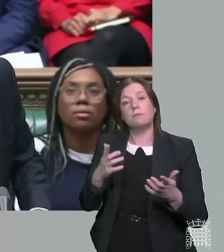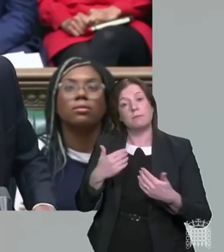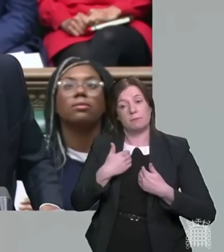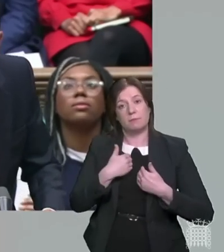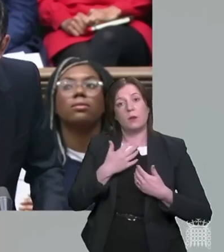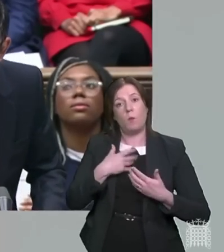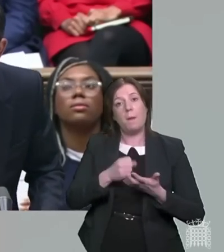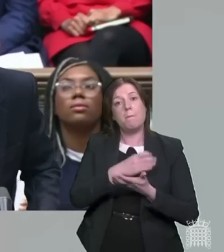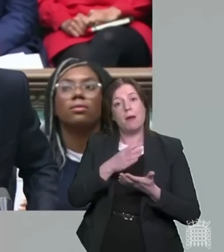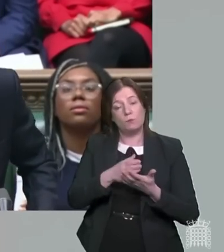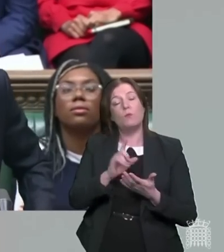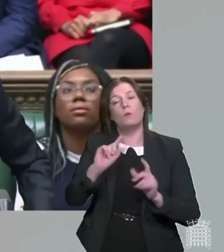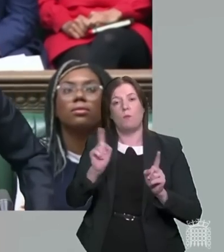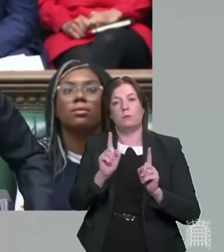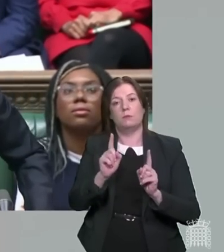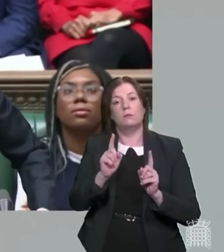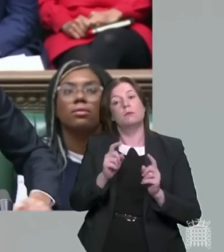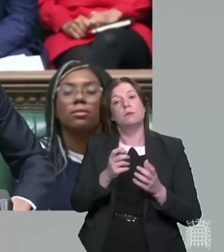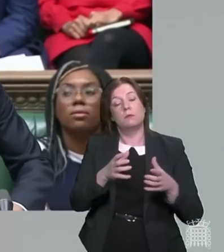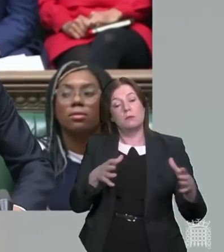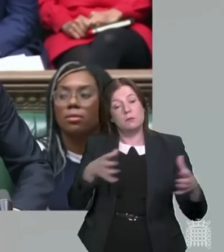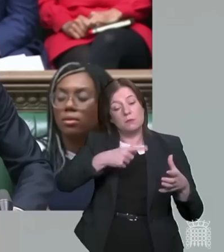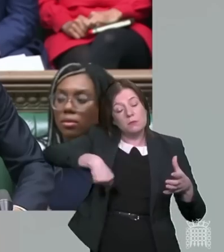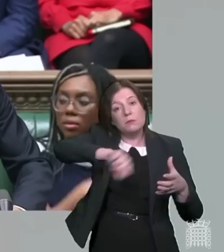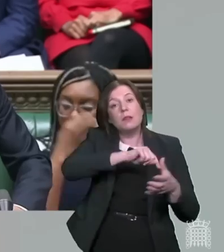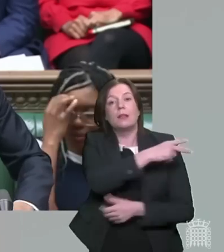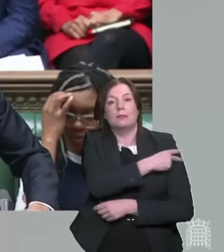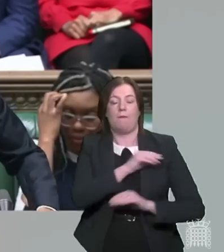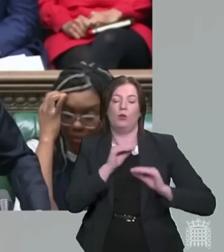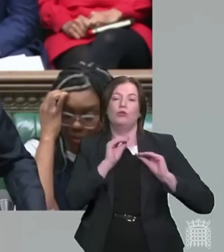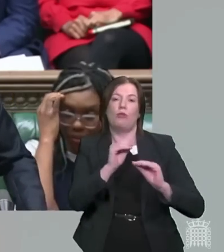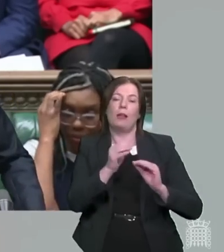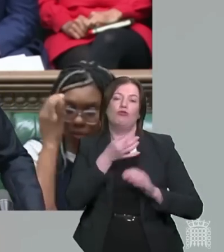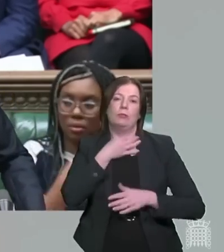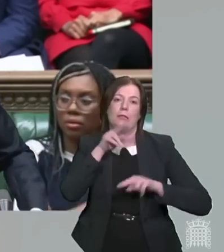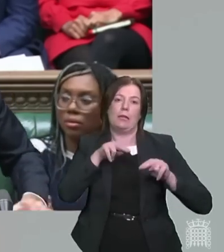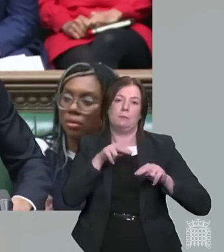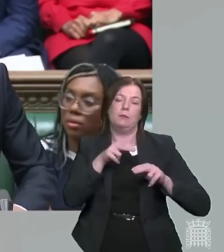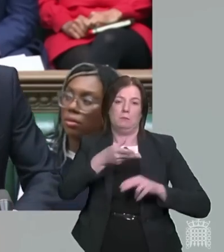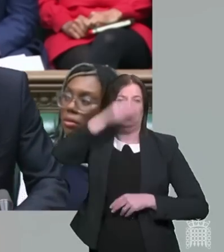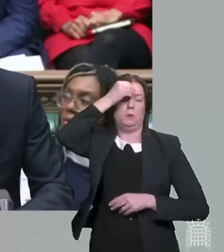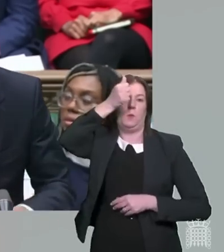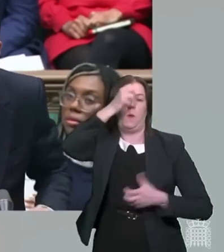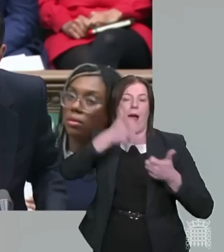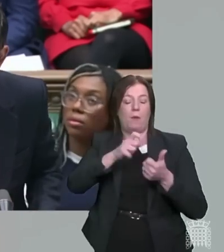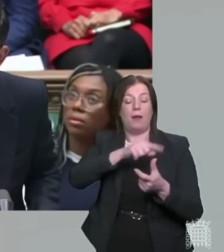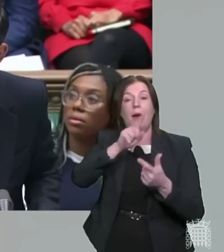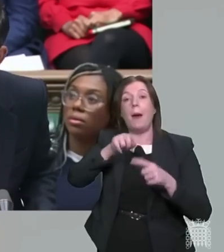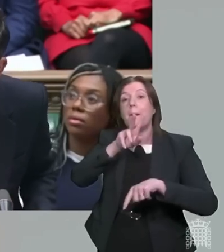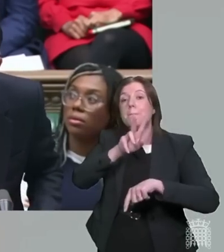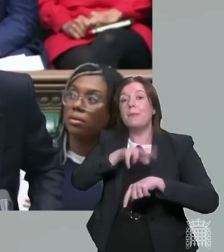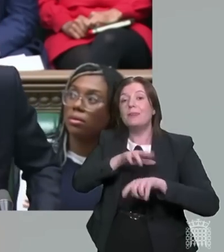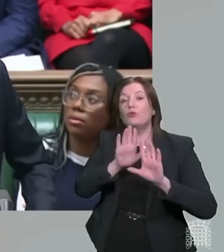ensure that mandatory training to improve risk assessments is being put in place. It's mandating checks with the police and children's